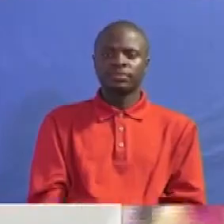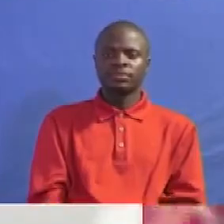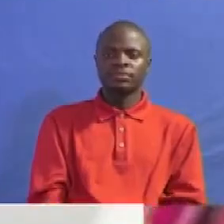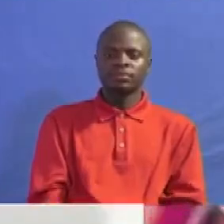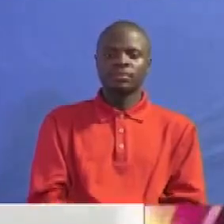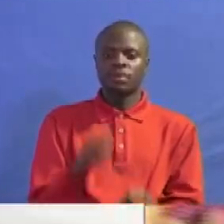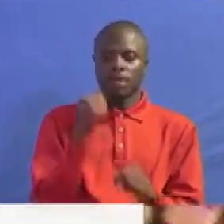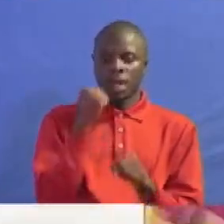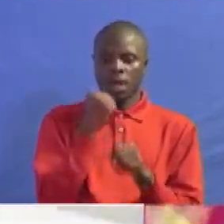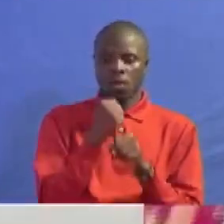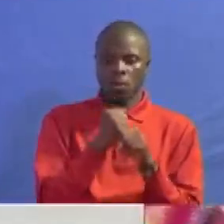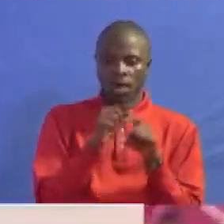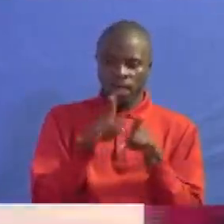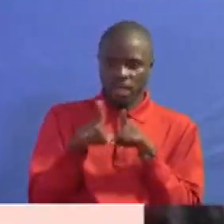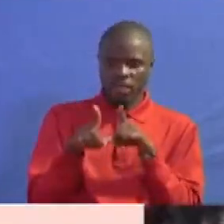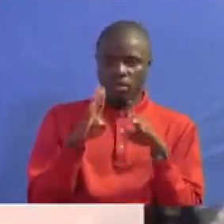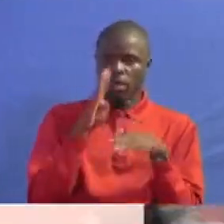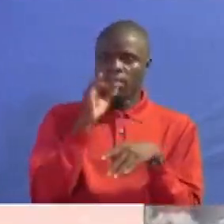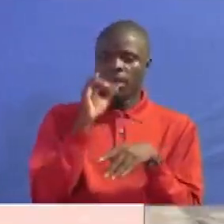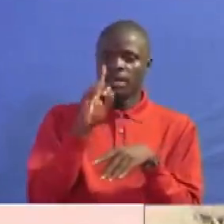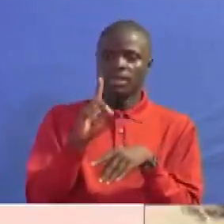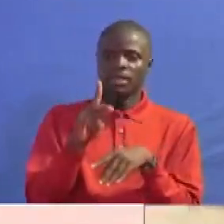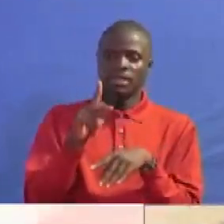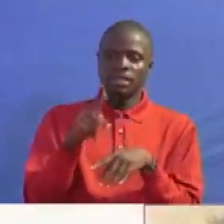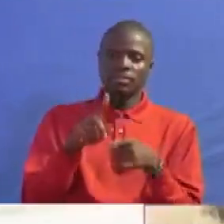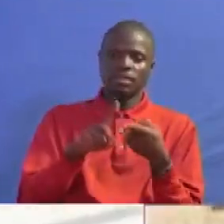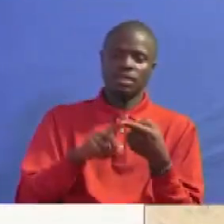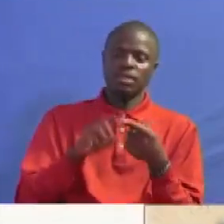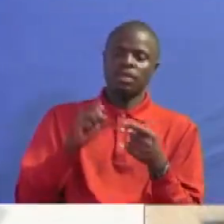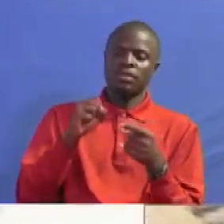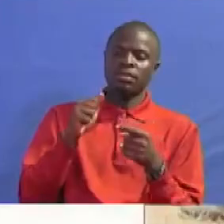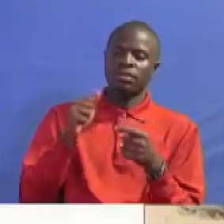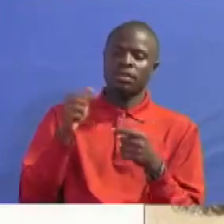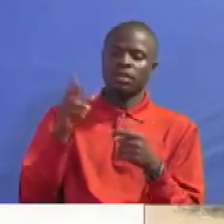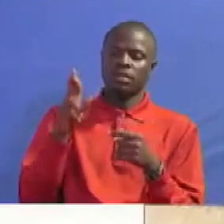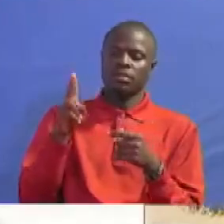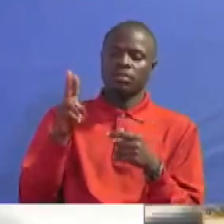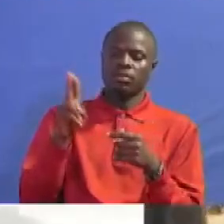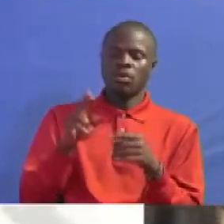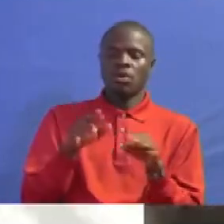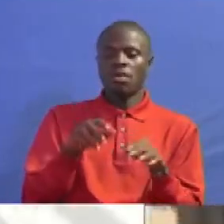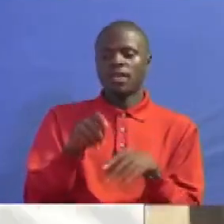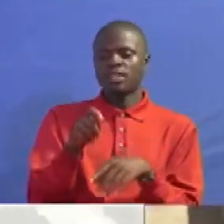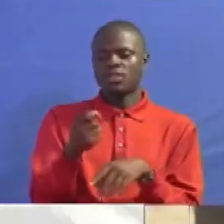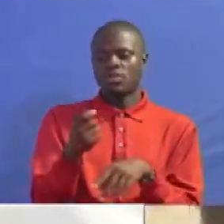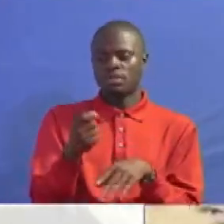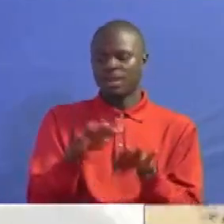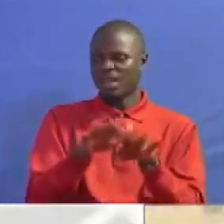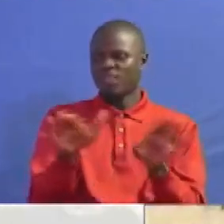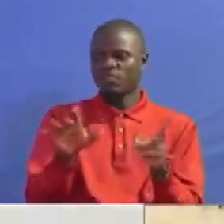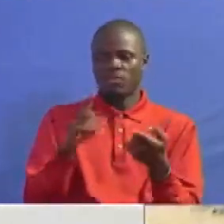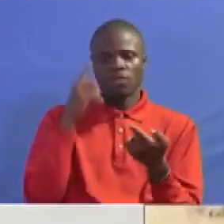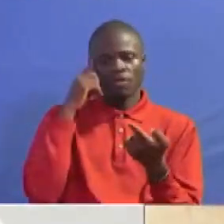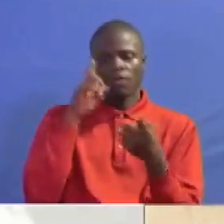A walking tour by Deputy President Rigathi Gachagua to Samburu opened the floor for a heated discourse over revenue